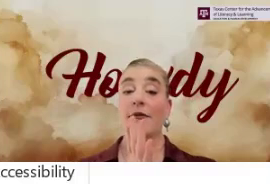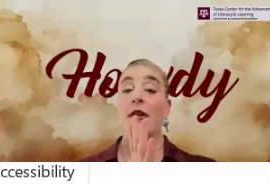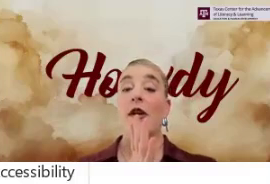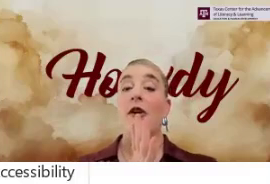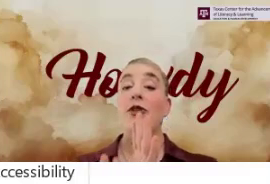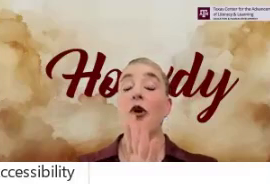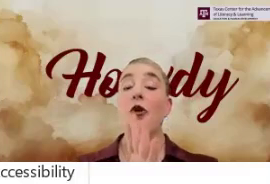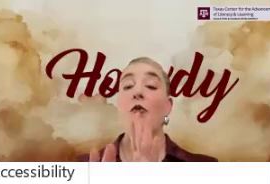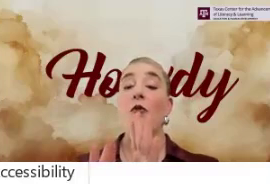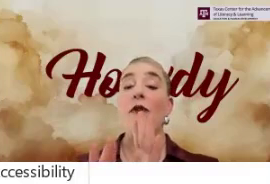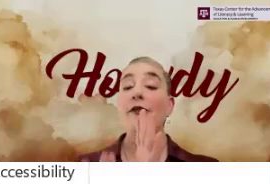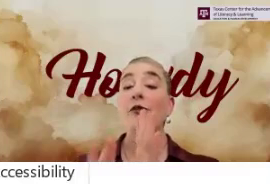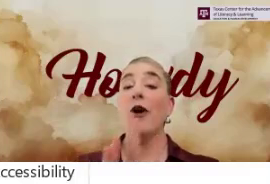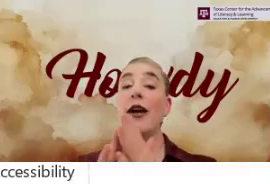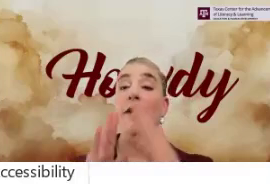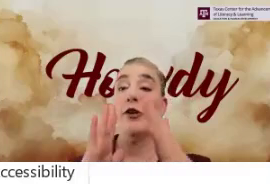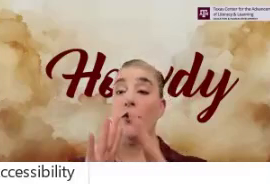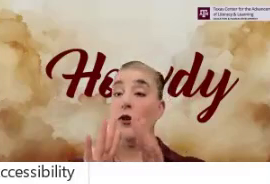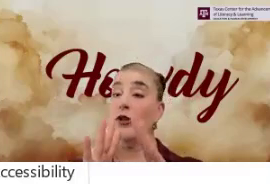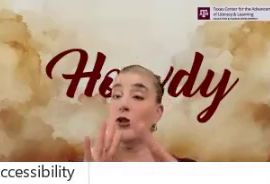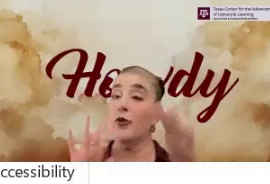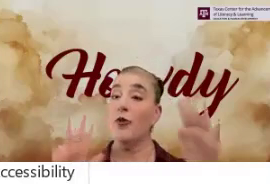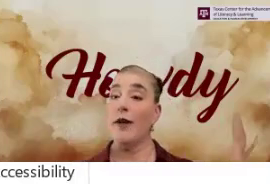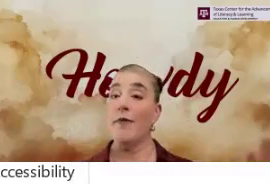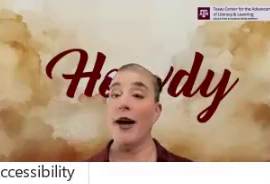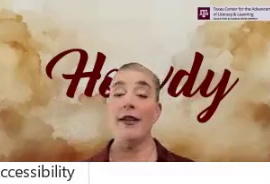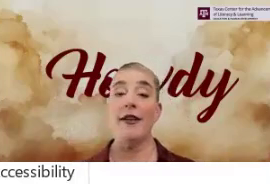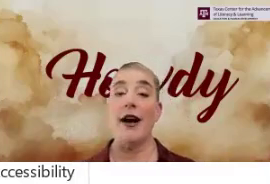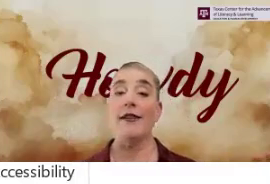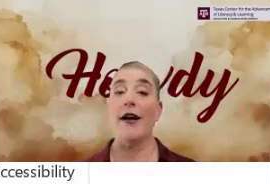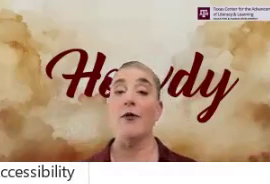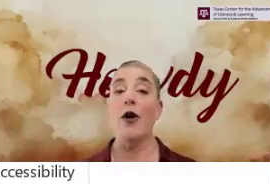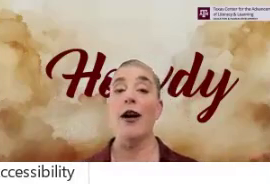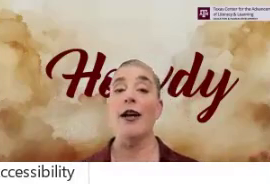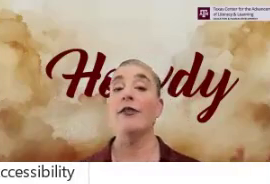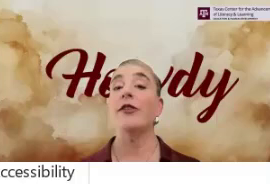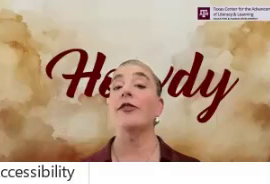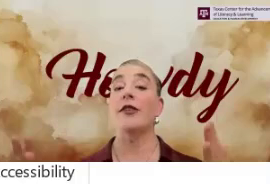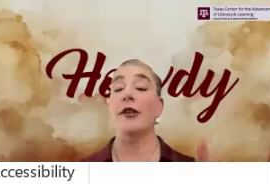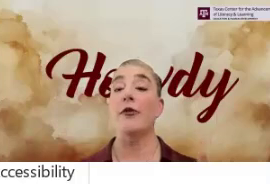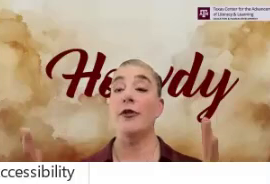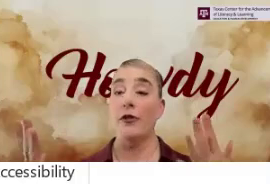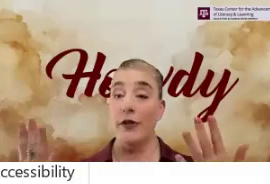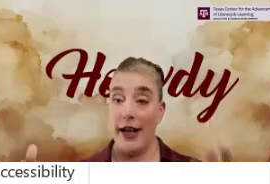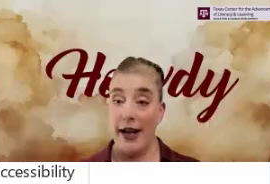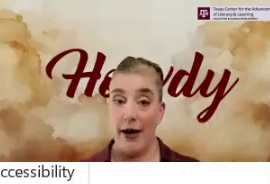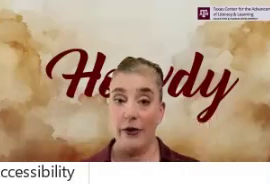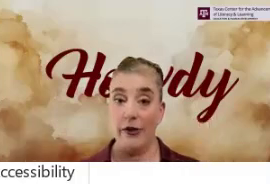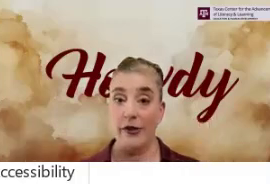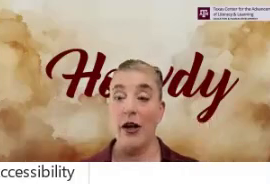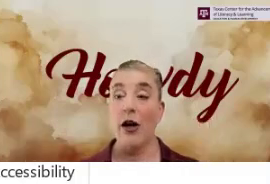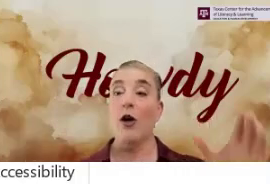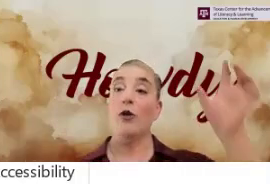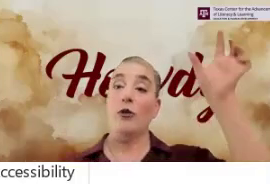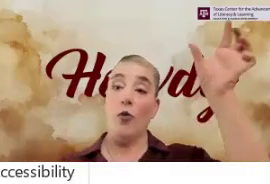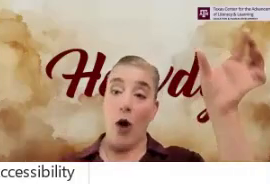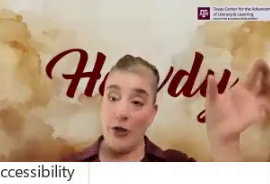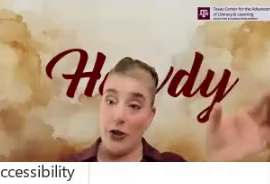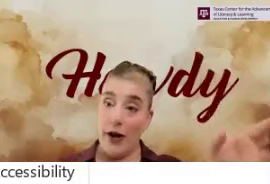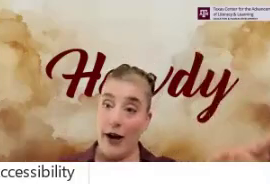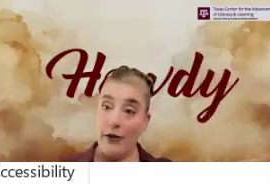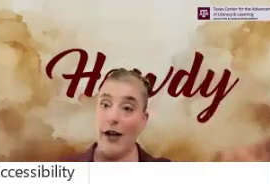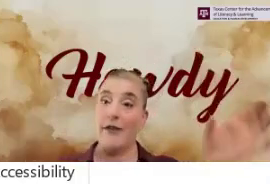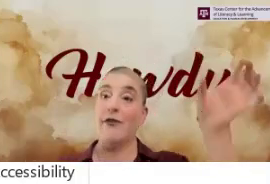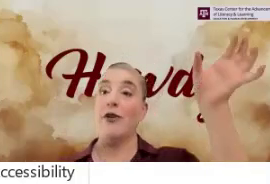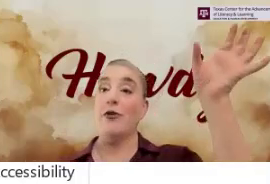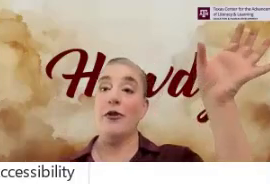minute. So that's why I encouraged you way back in guideline 1 to stick with your layouts,